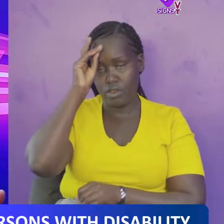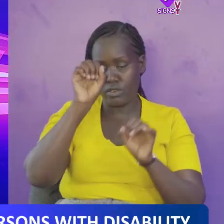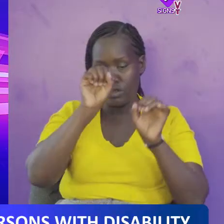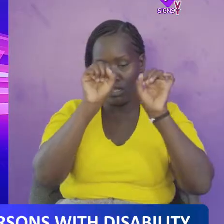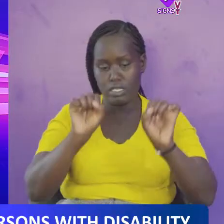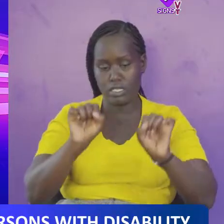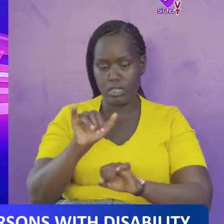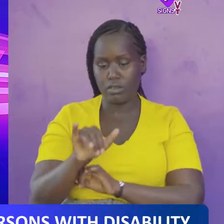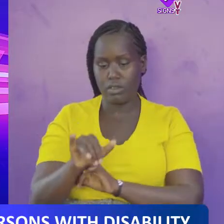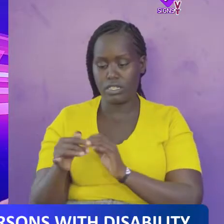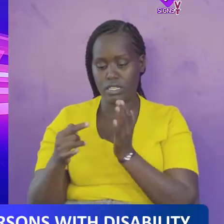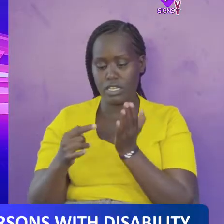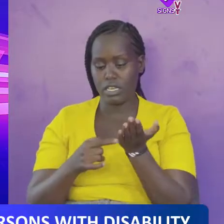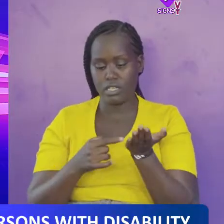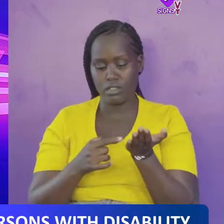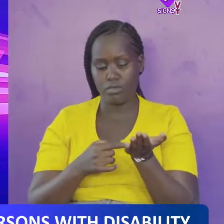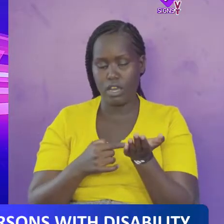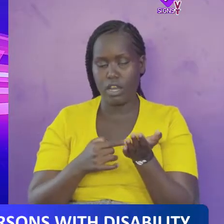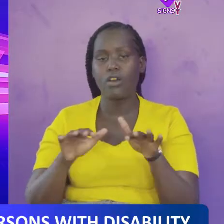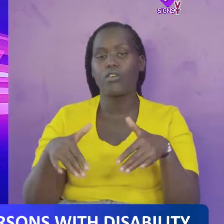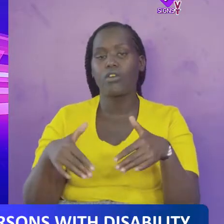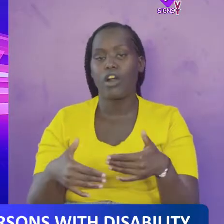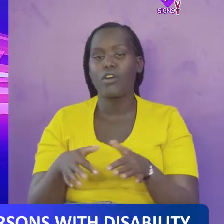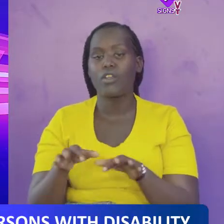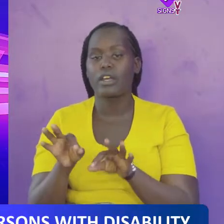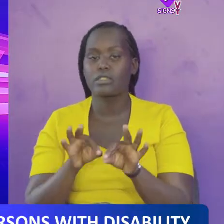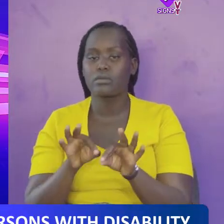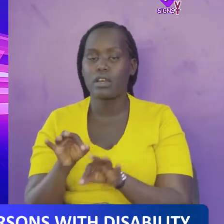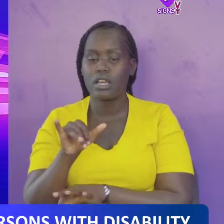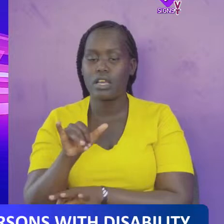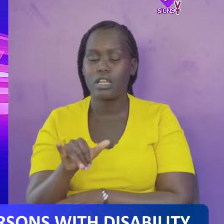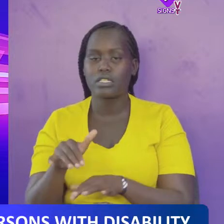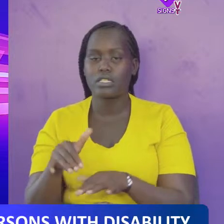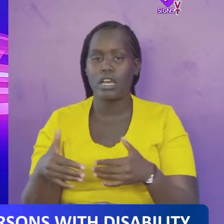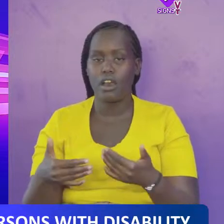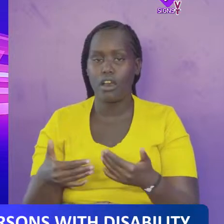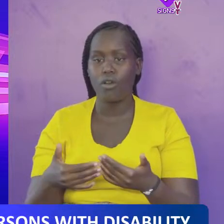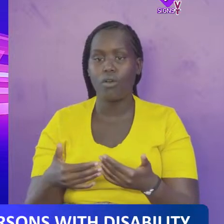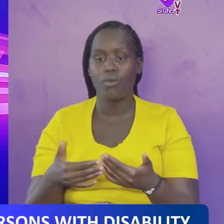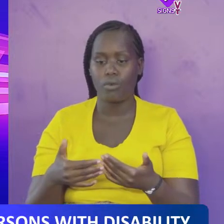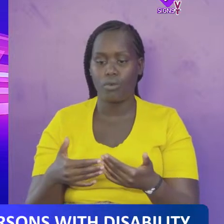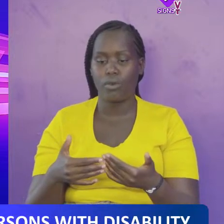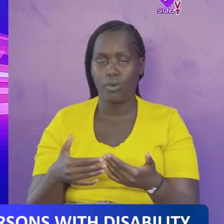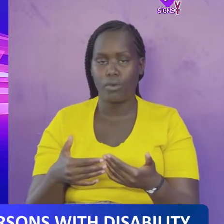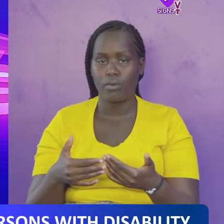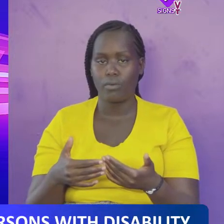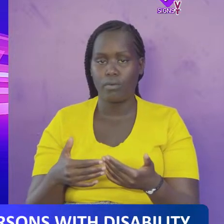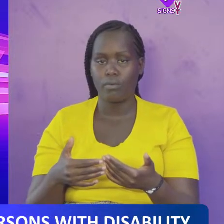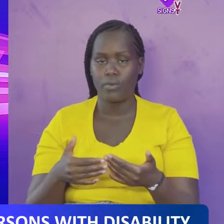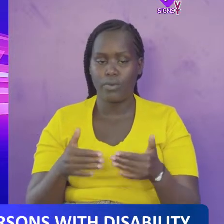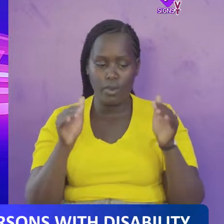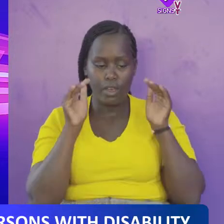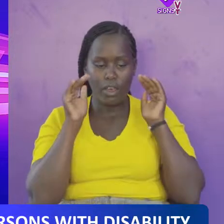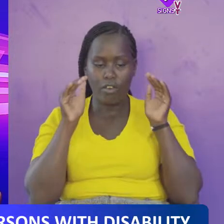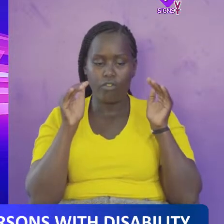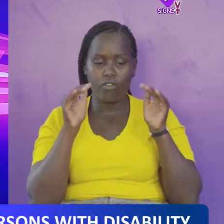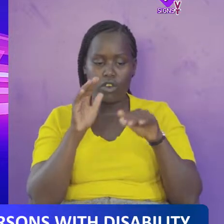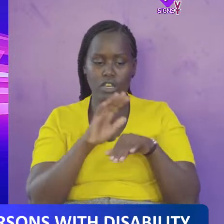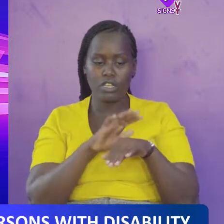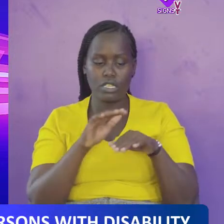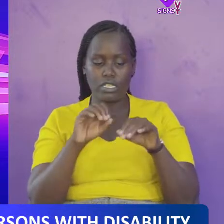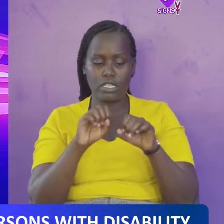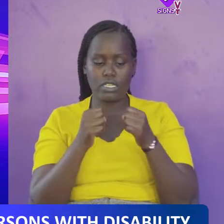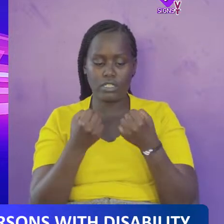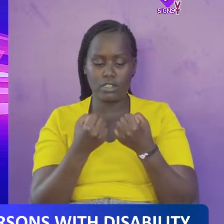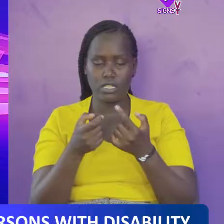the Kiswahili, how it is being put. Does that touch to how we have not really focused on, as a society, on